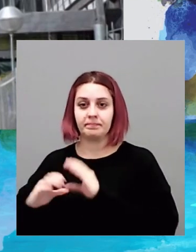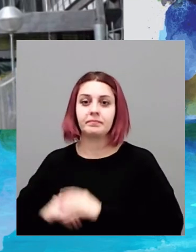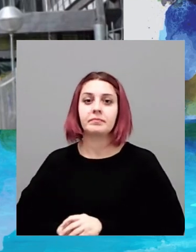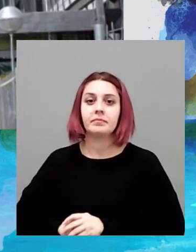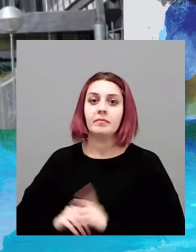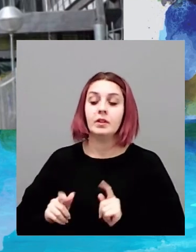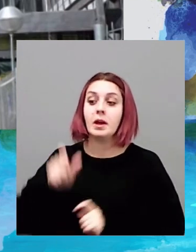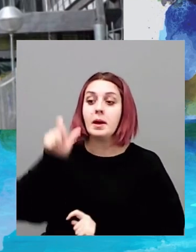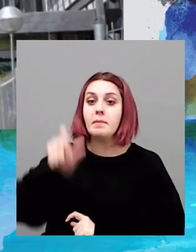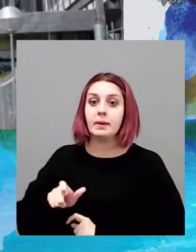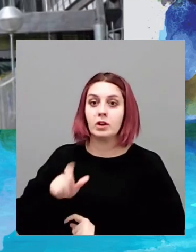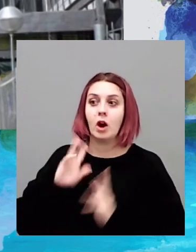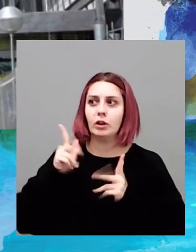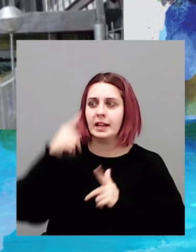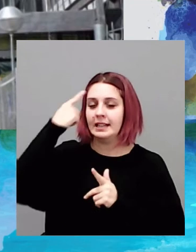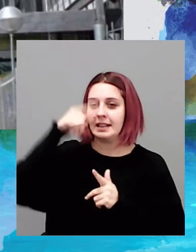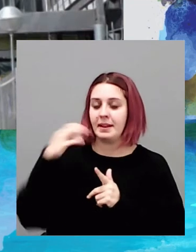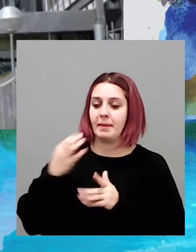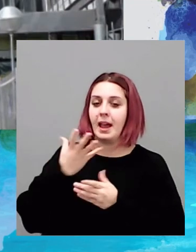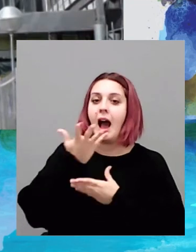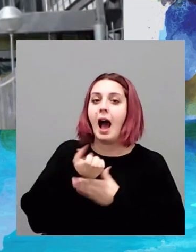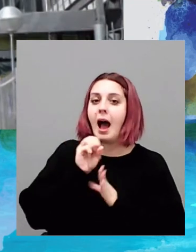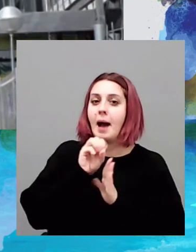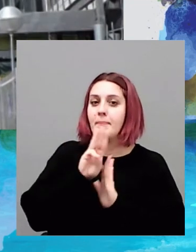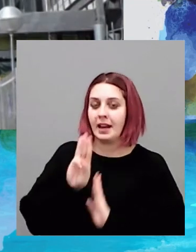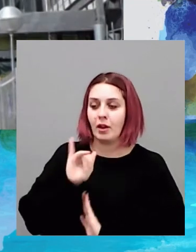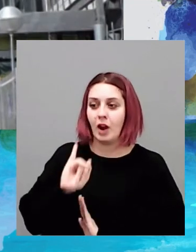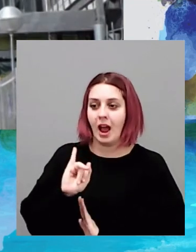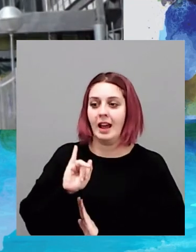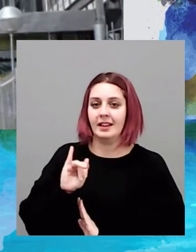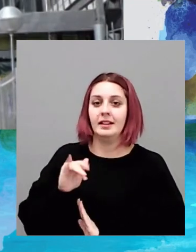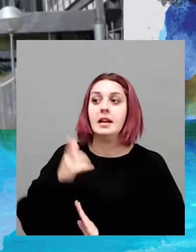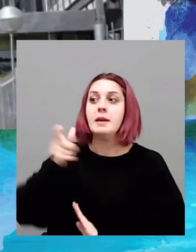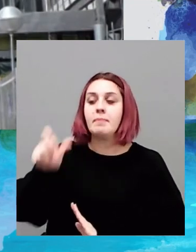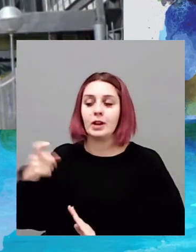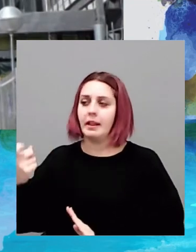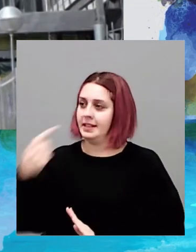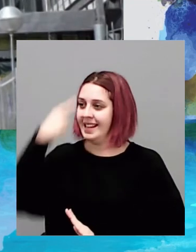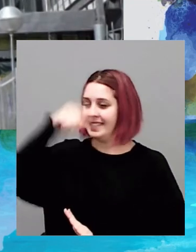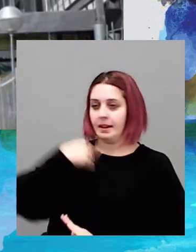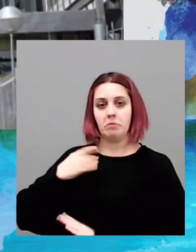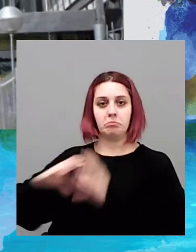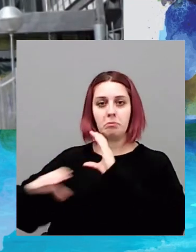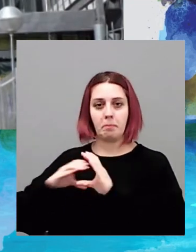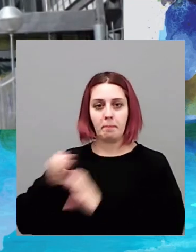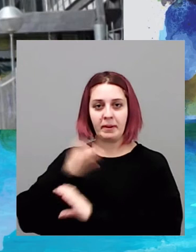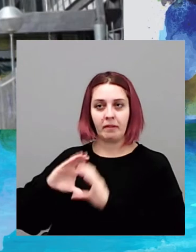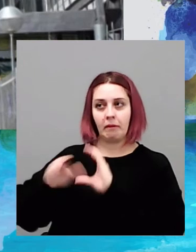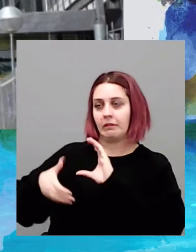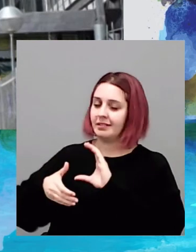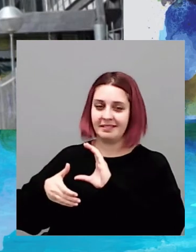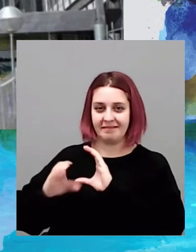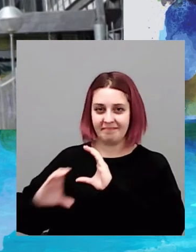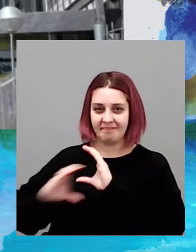what the person at the hotel is saying. But at the hotel, they need to know that this application